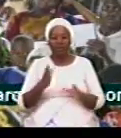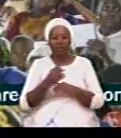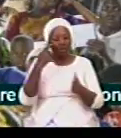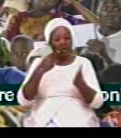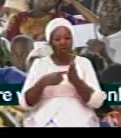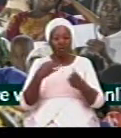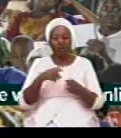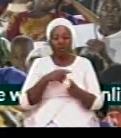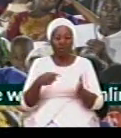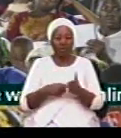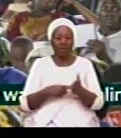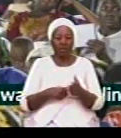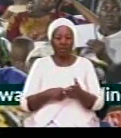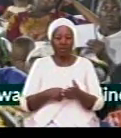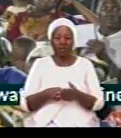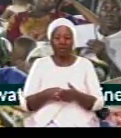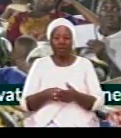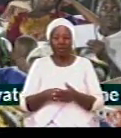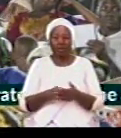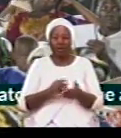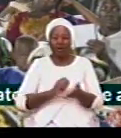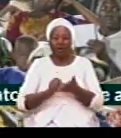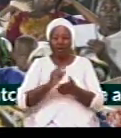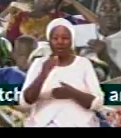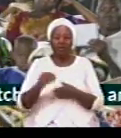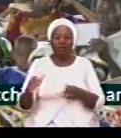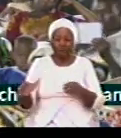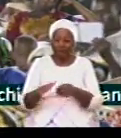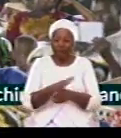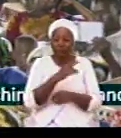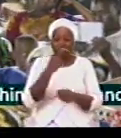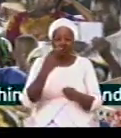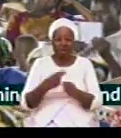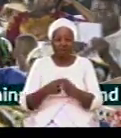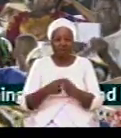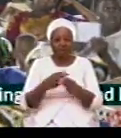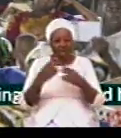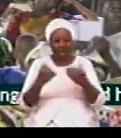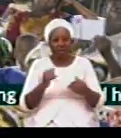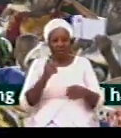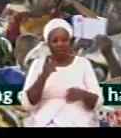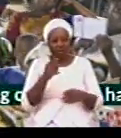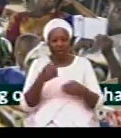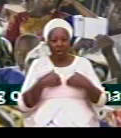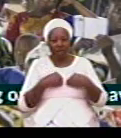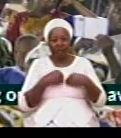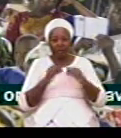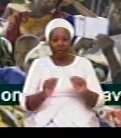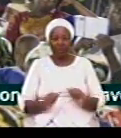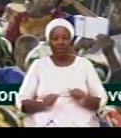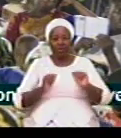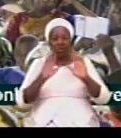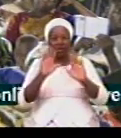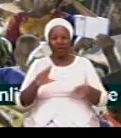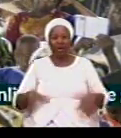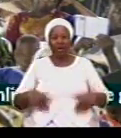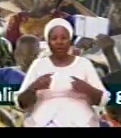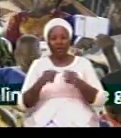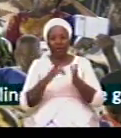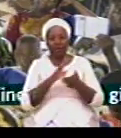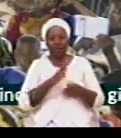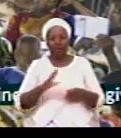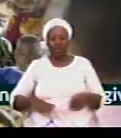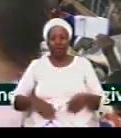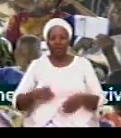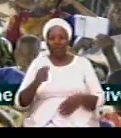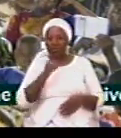Now you have given your life to Christ, you are going to tell the truth. So give them your accurate